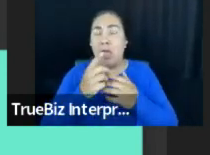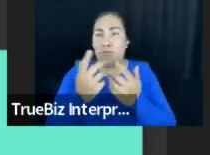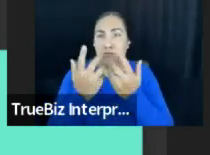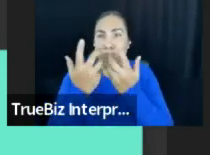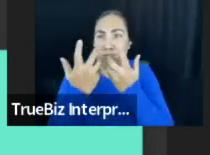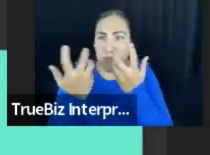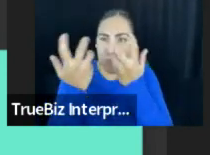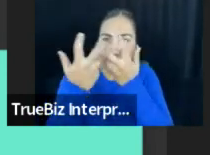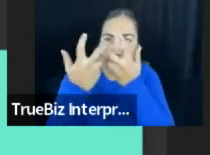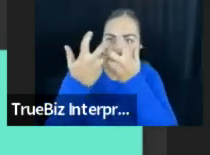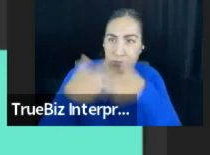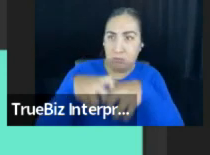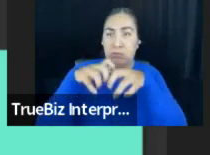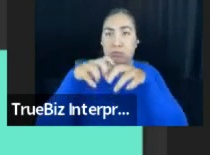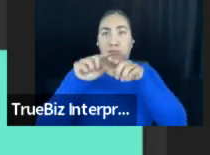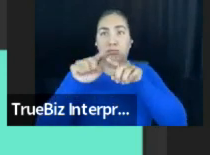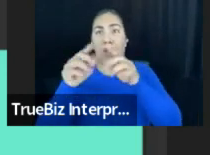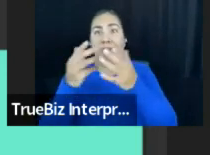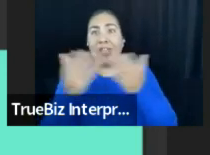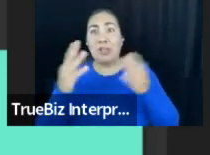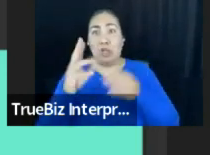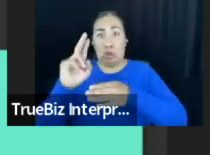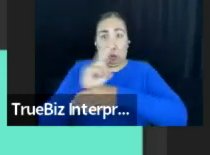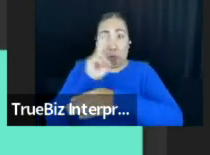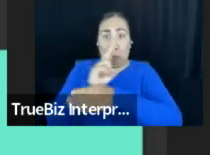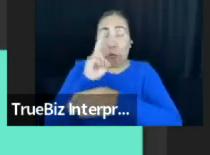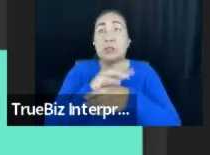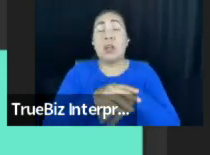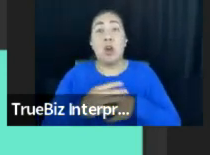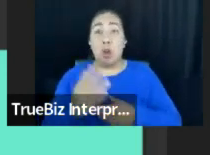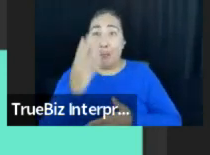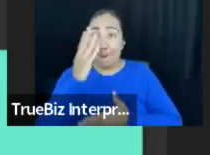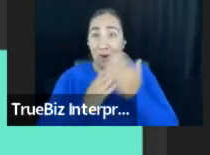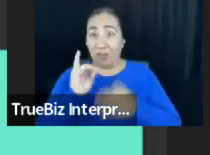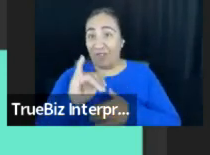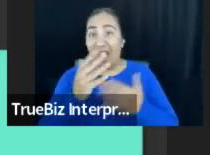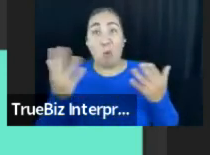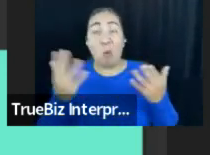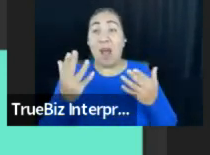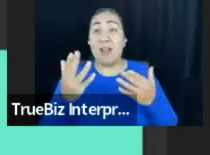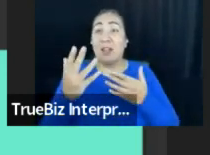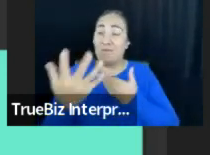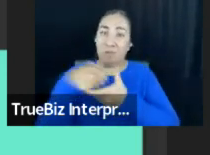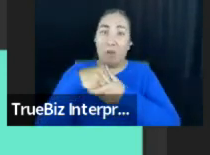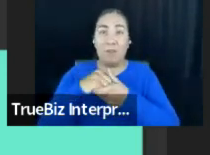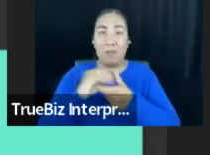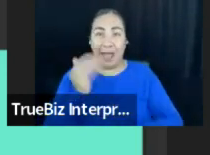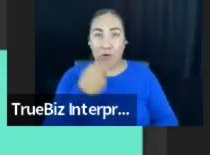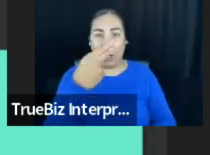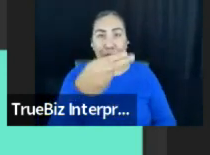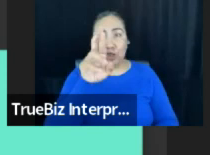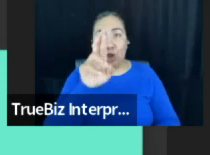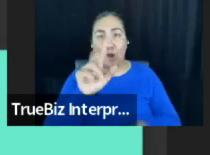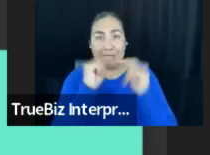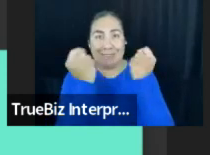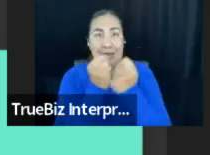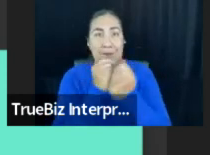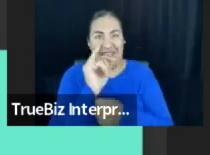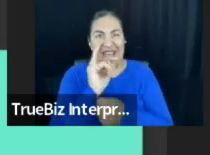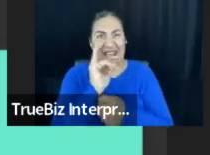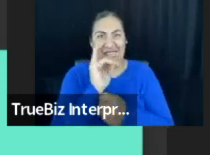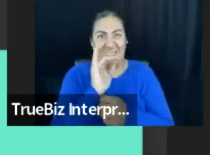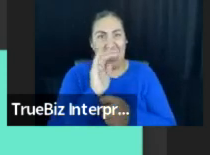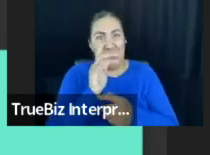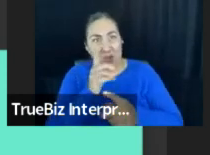spaces. And part of that is bringing our HR team into those conversations, you know, really making sure